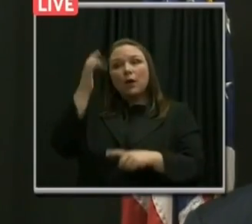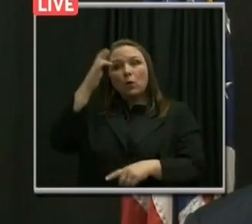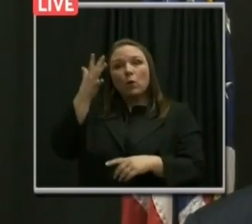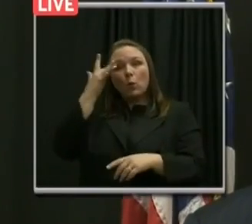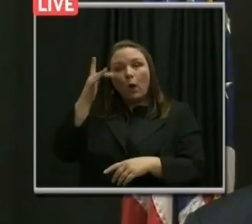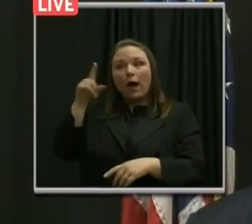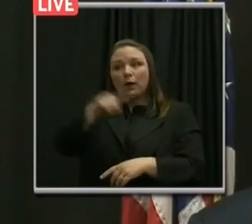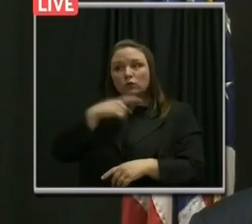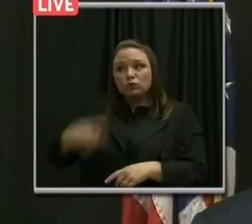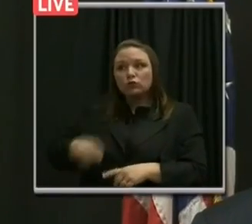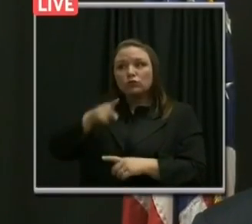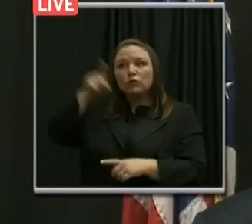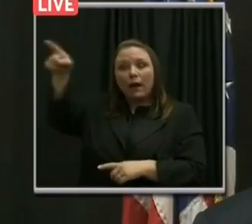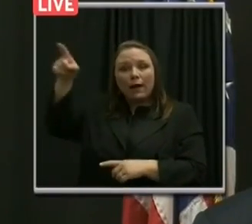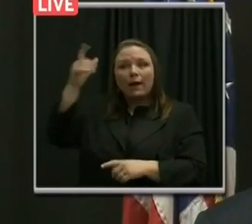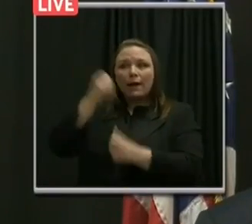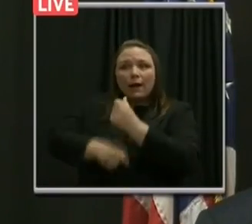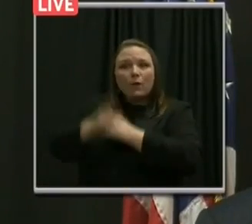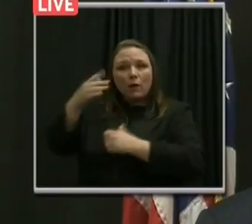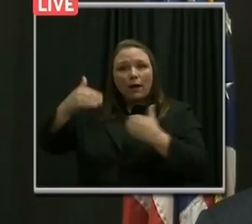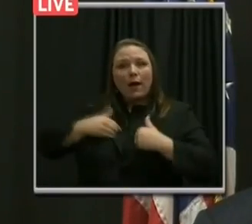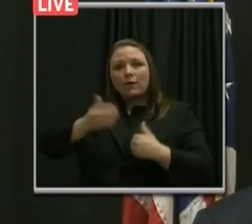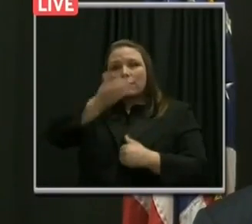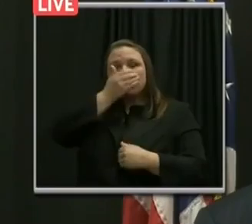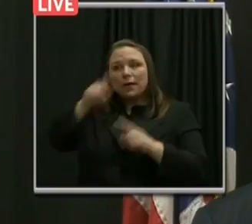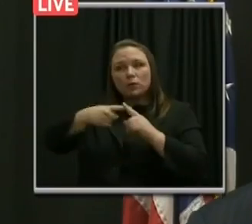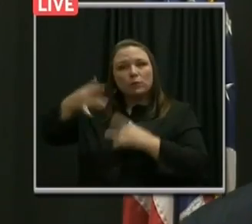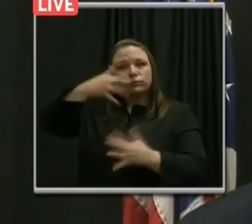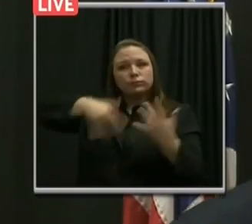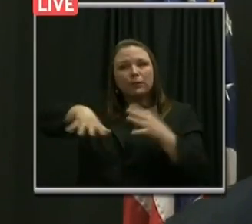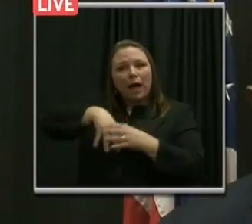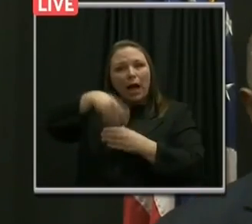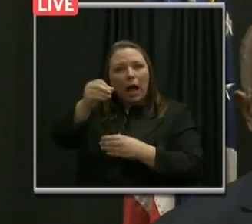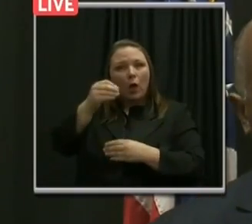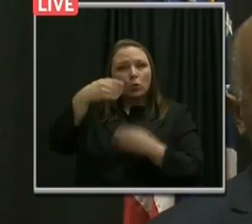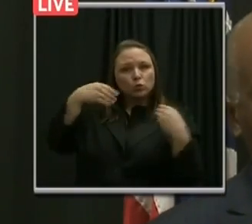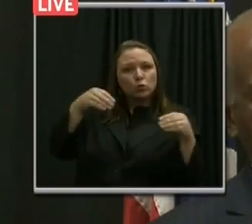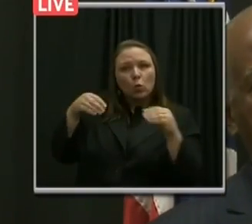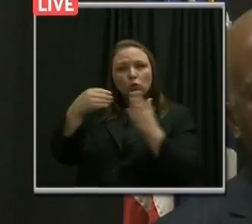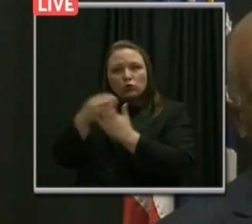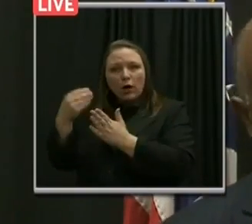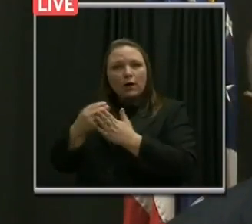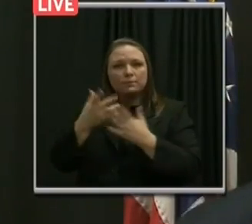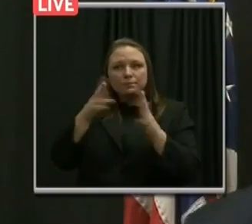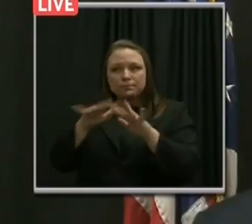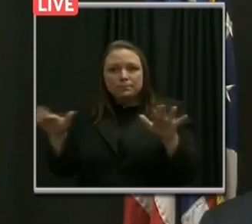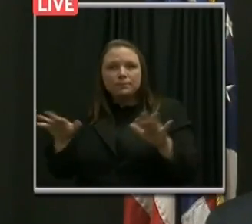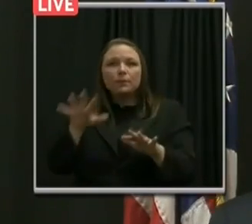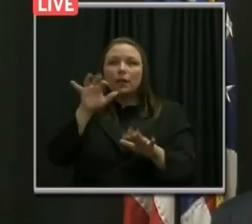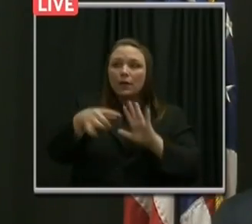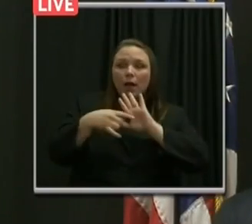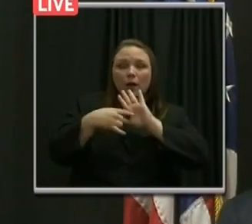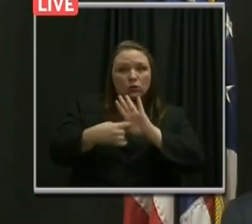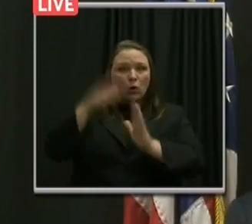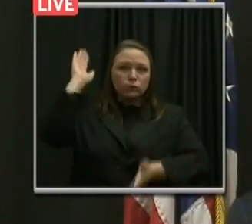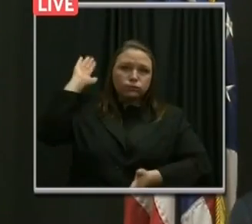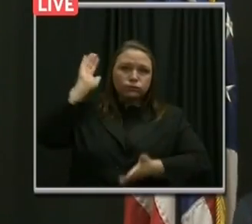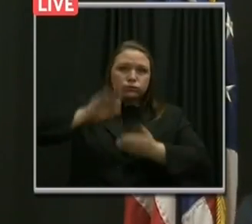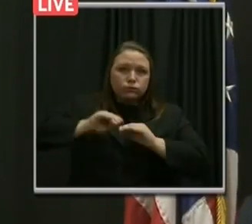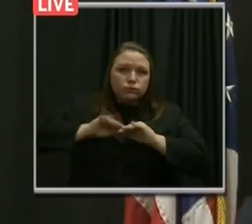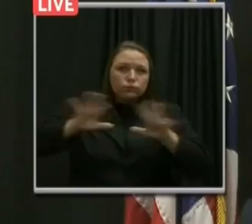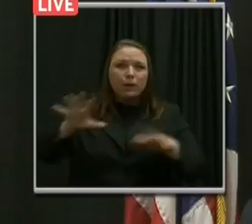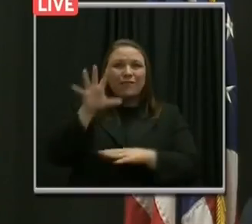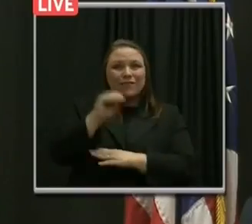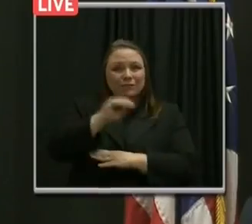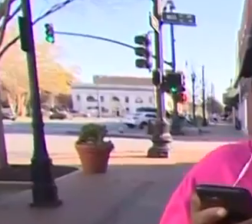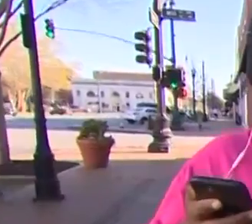South Korea, everyone wears a mask when they're out in public. And at least one major study showed that that cut the rate of transmission